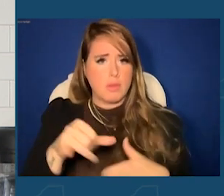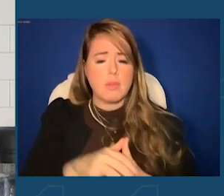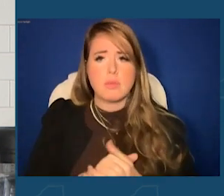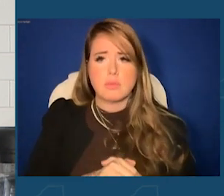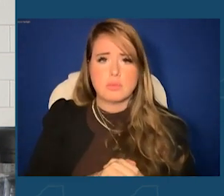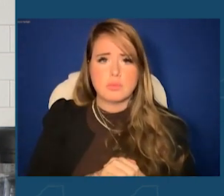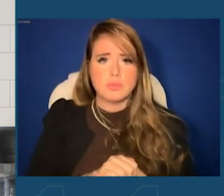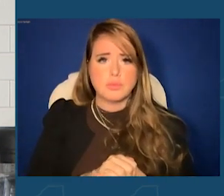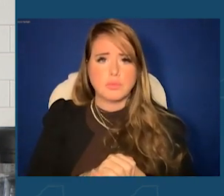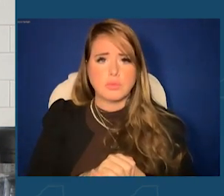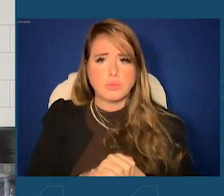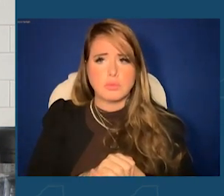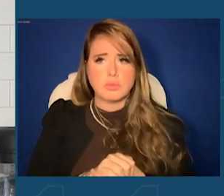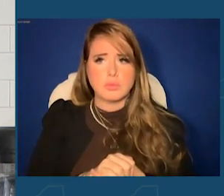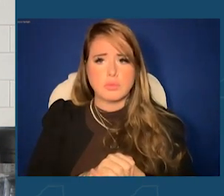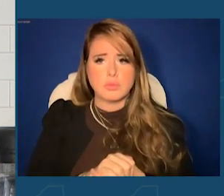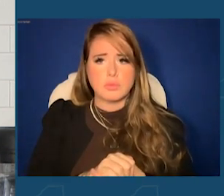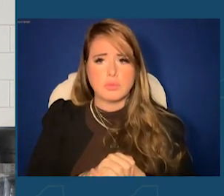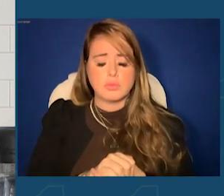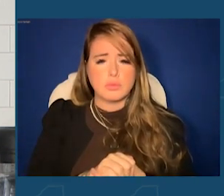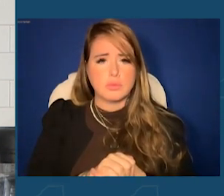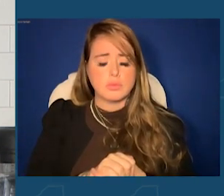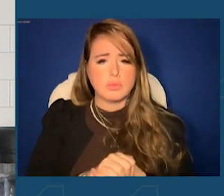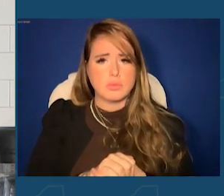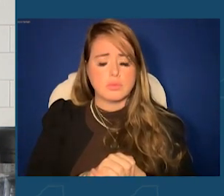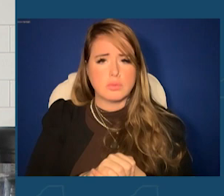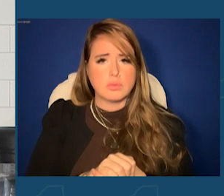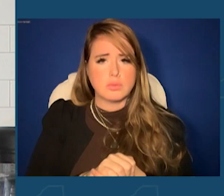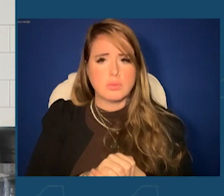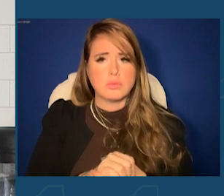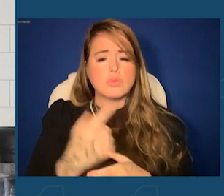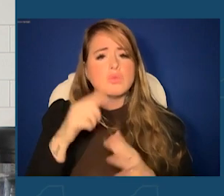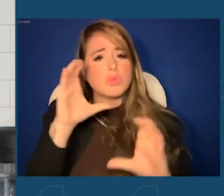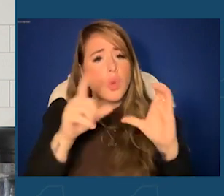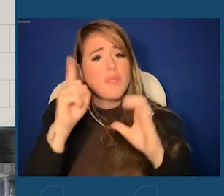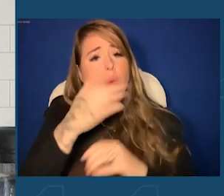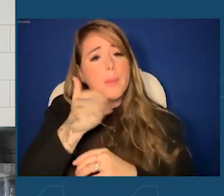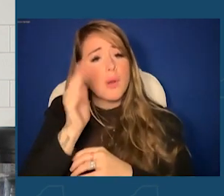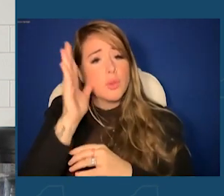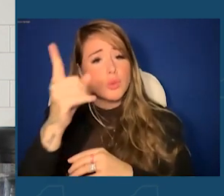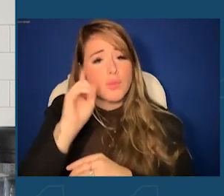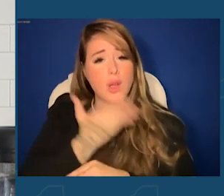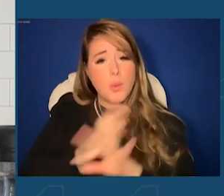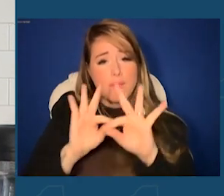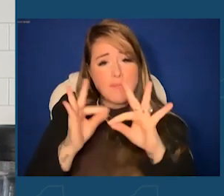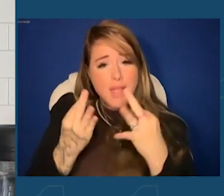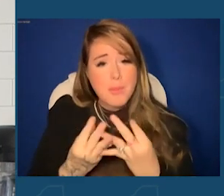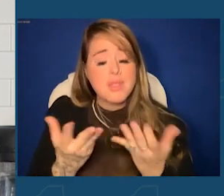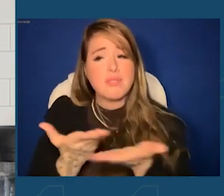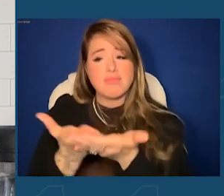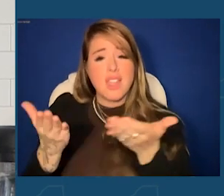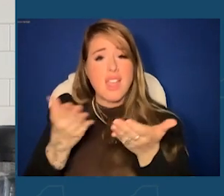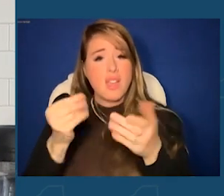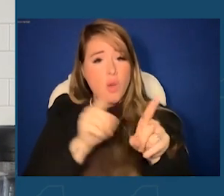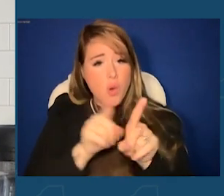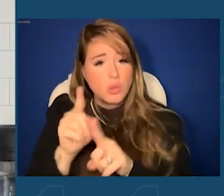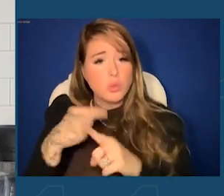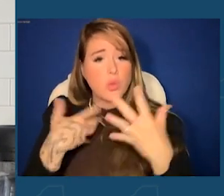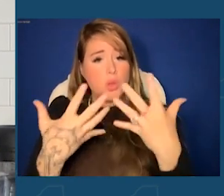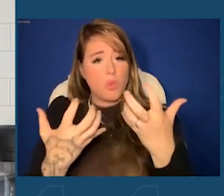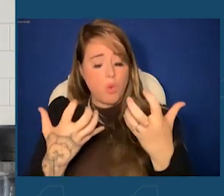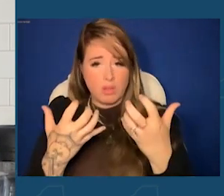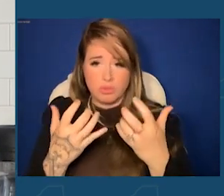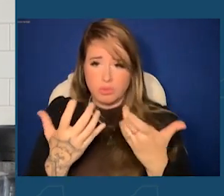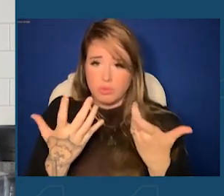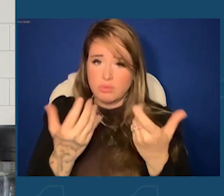people, and we came here to do that. a buscar un mejor futuro para nuestras familias dignas y queremos aportar mucho a la gran